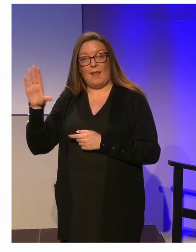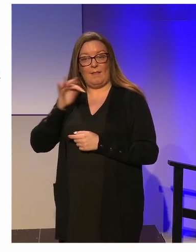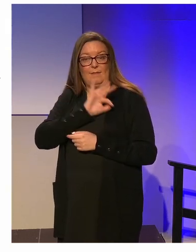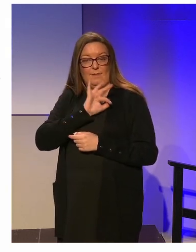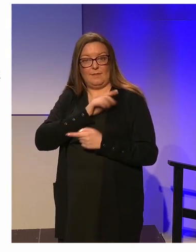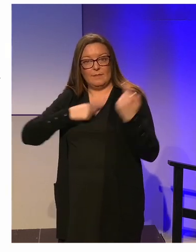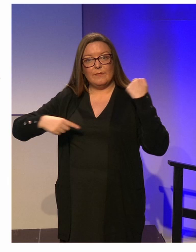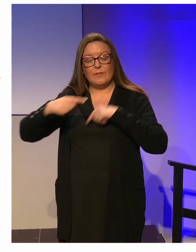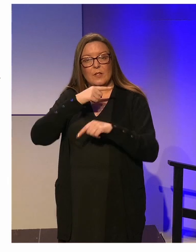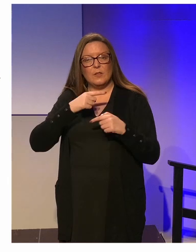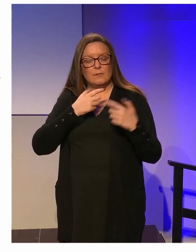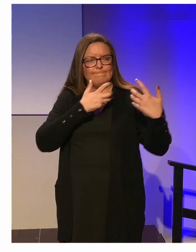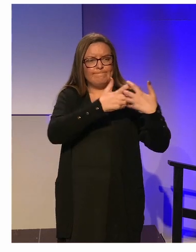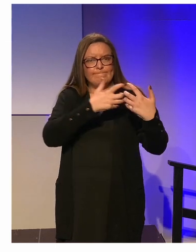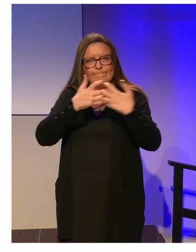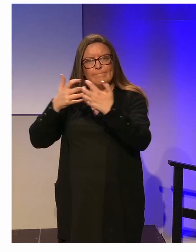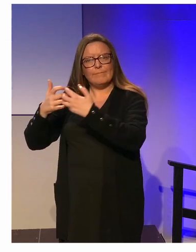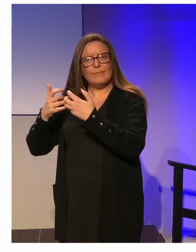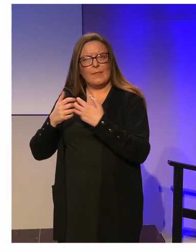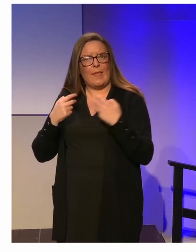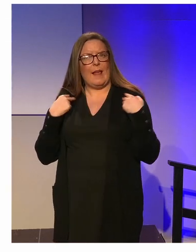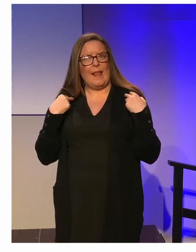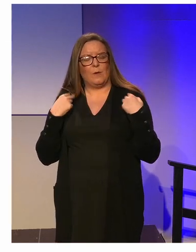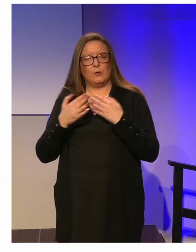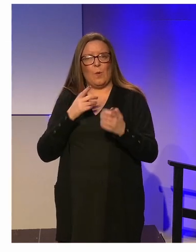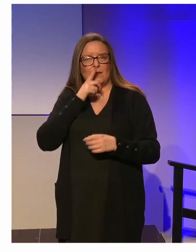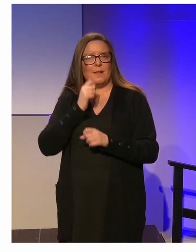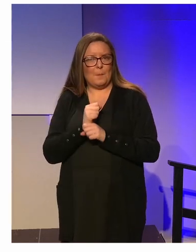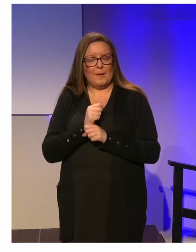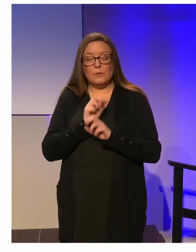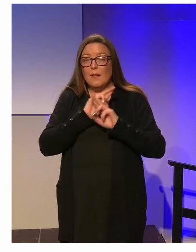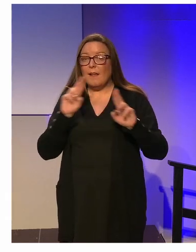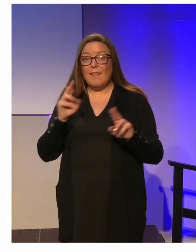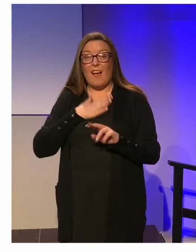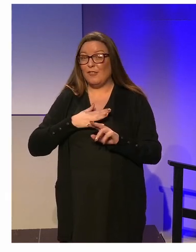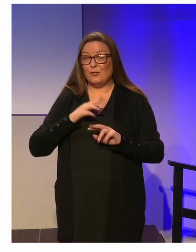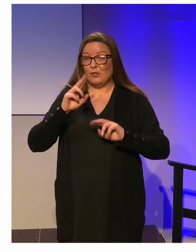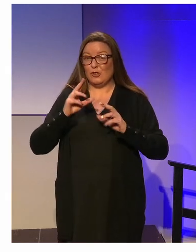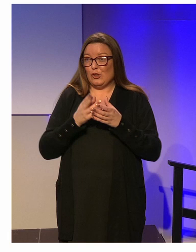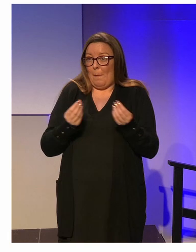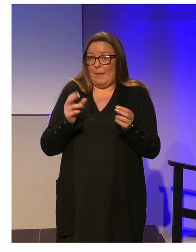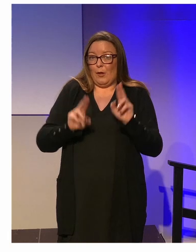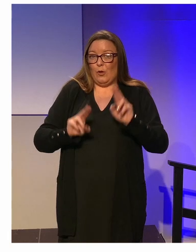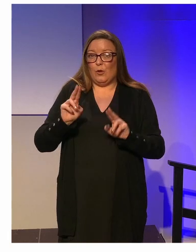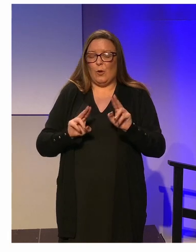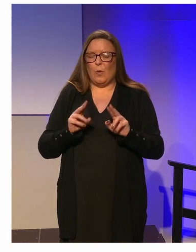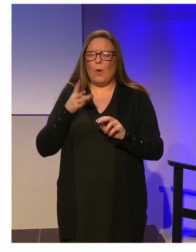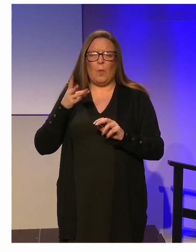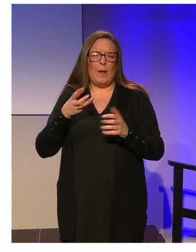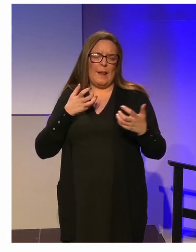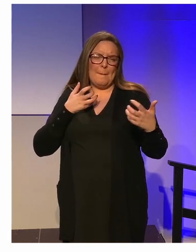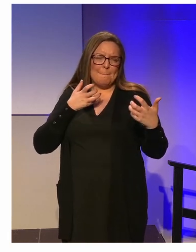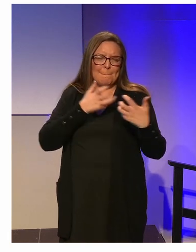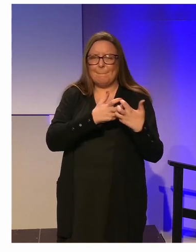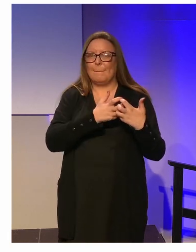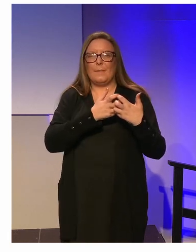inclusion, they fit everywhere in the language of what we're talking. So it isn't actually something new. It will fit beautifully into LAOS. It